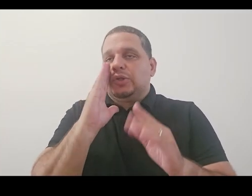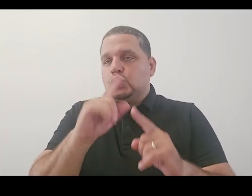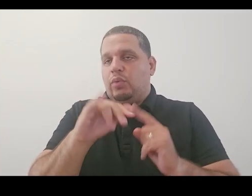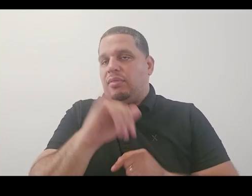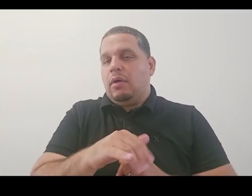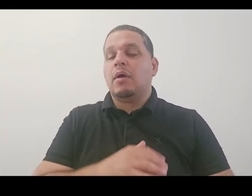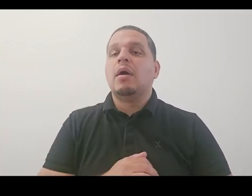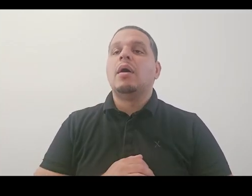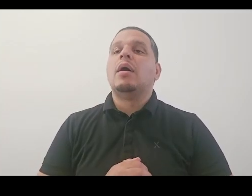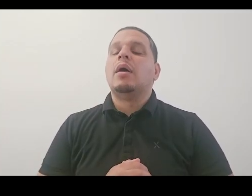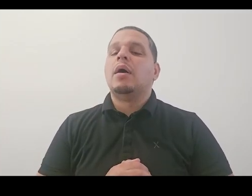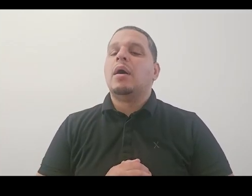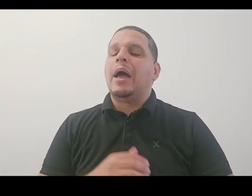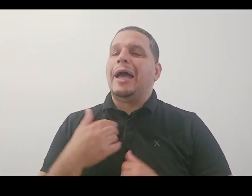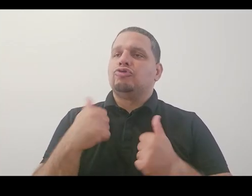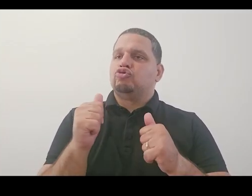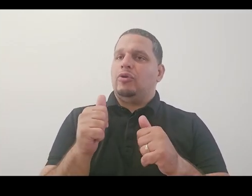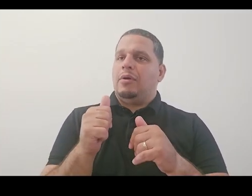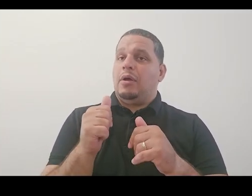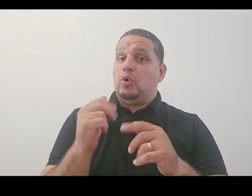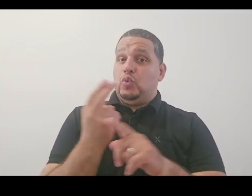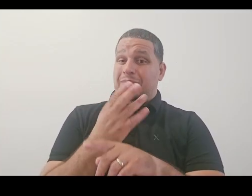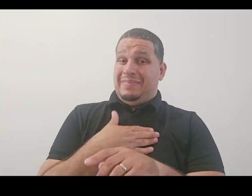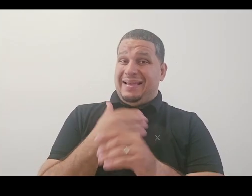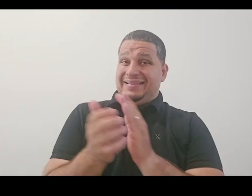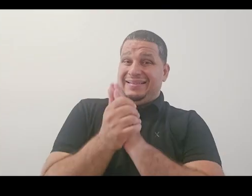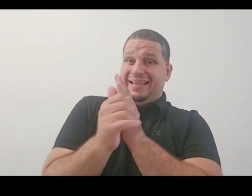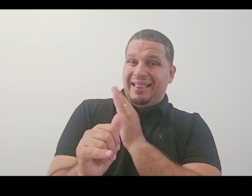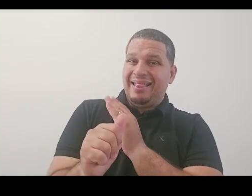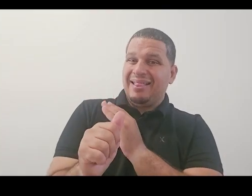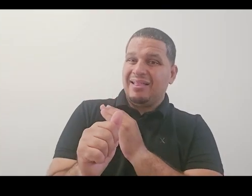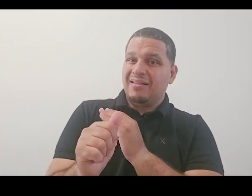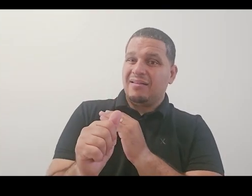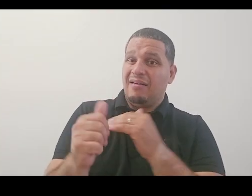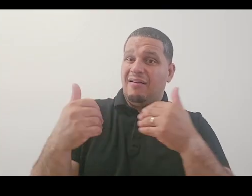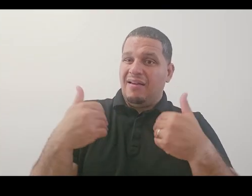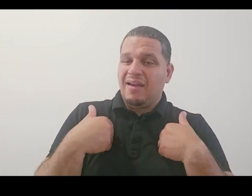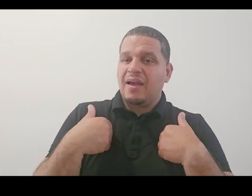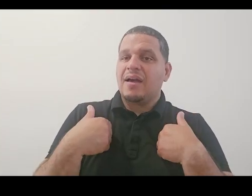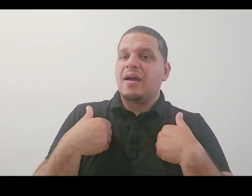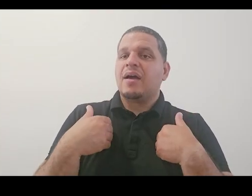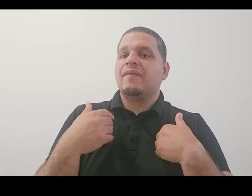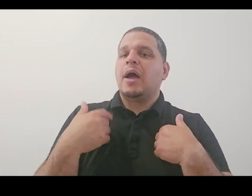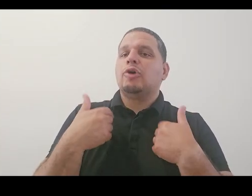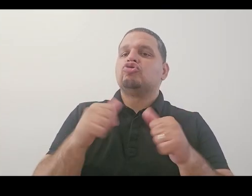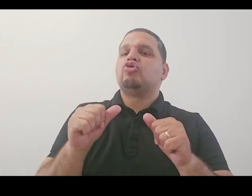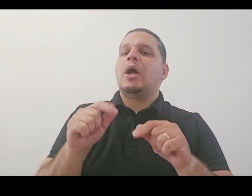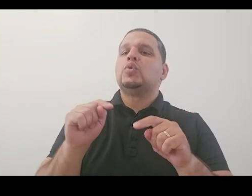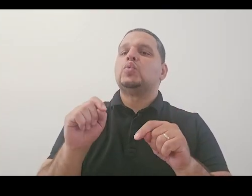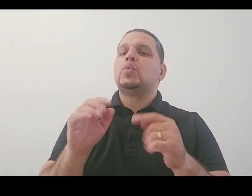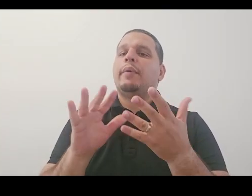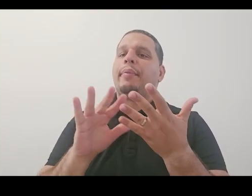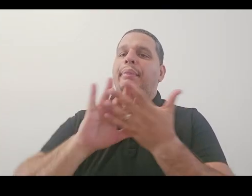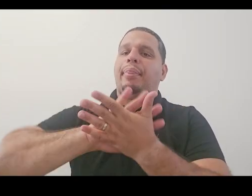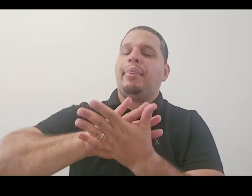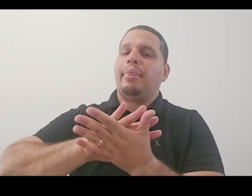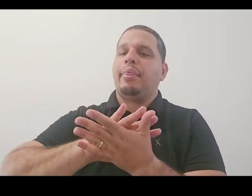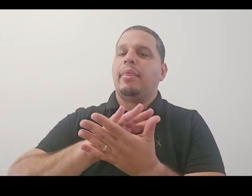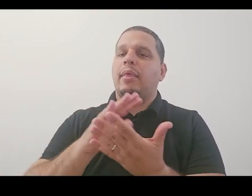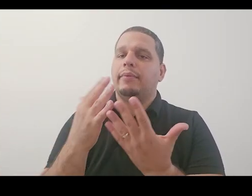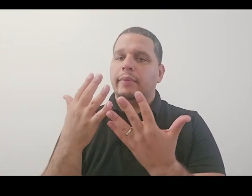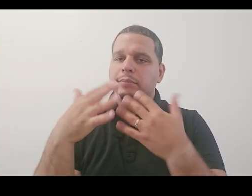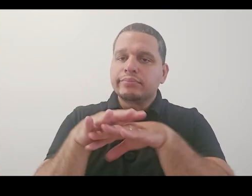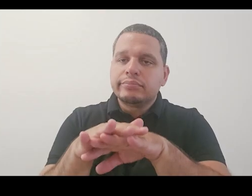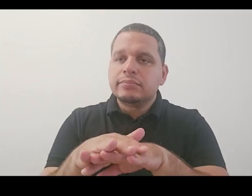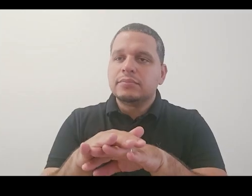too much attention to it. And so I used the skills that I had to do as much blending in. And so if you would